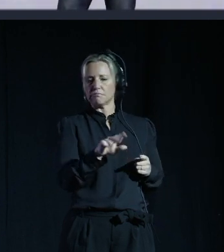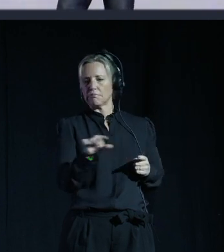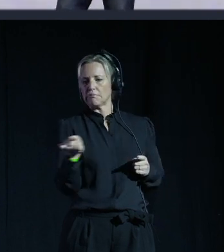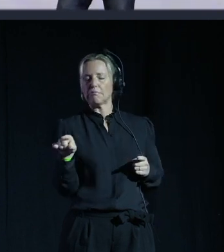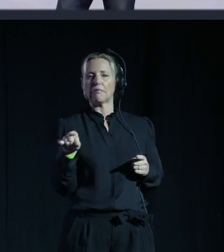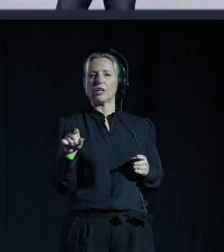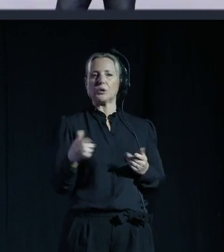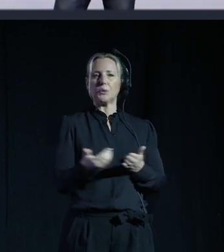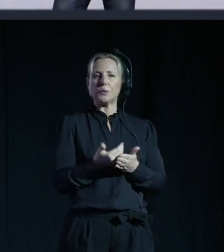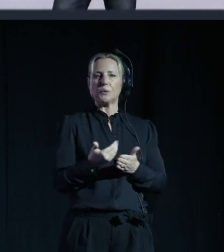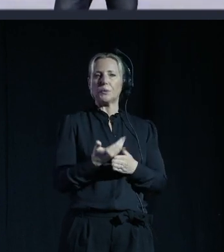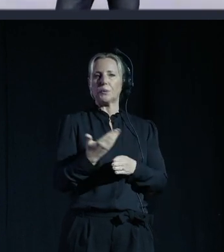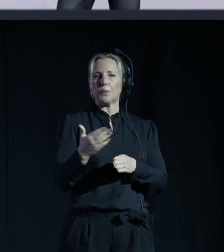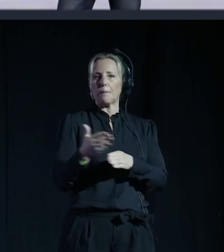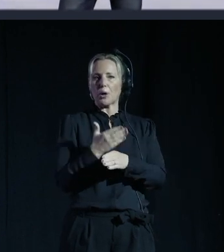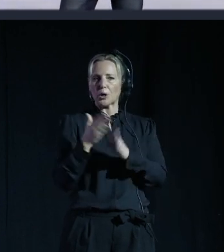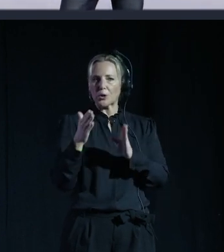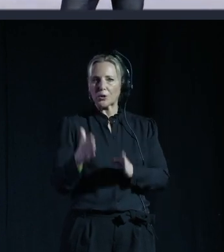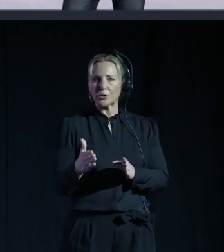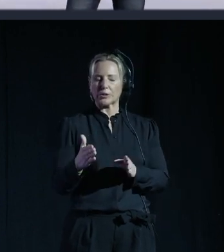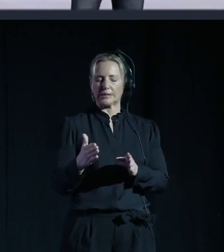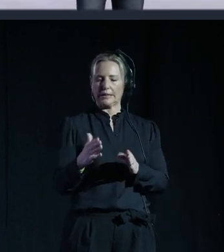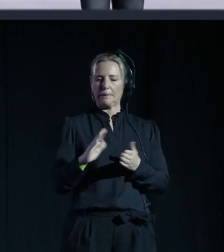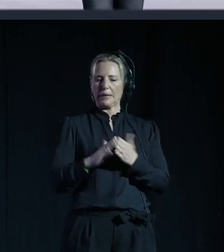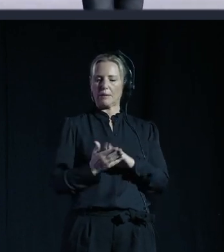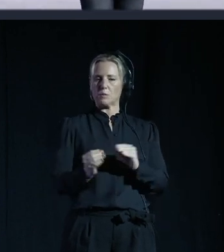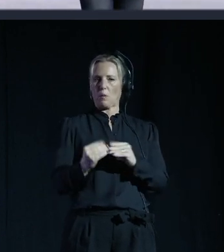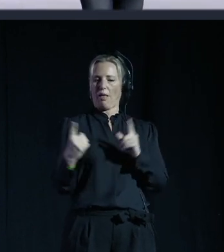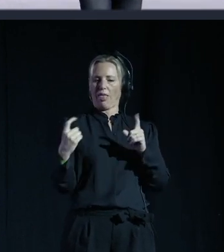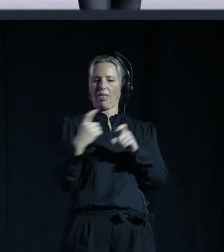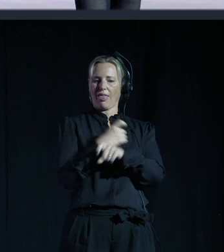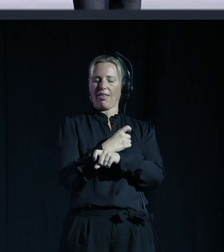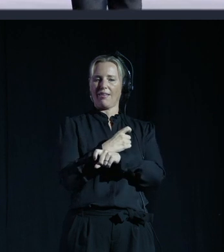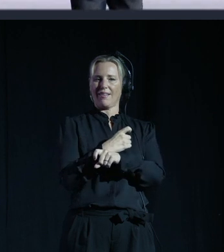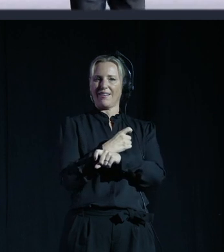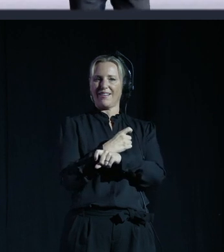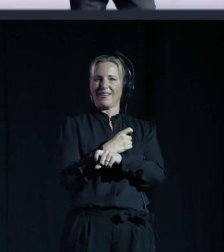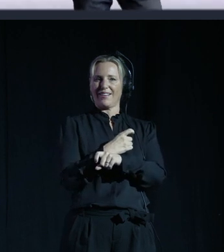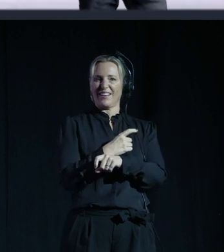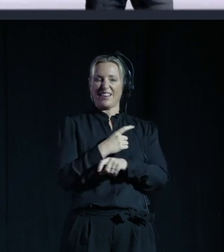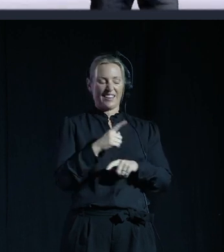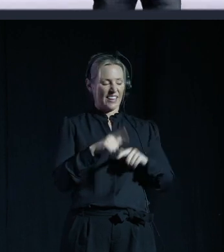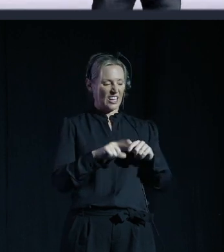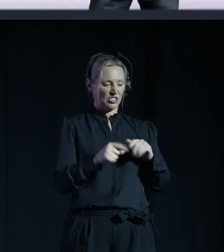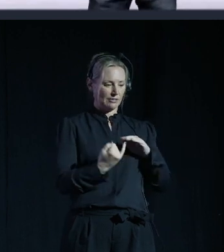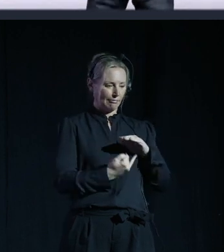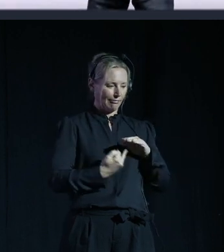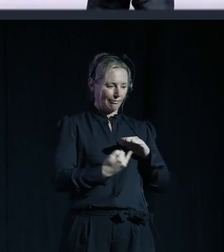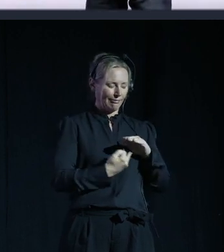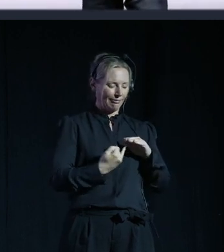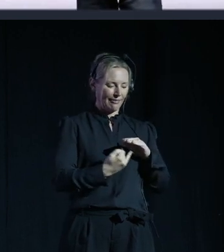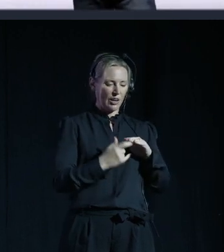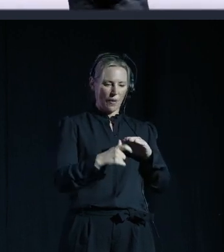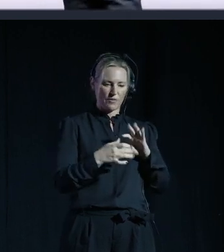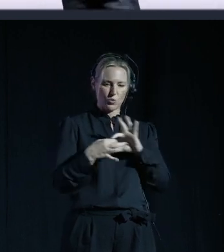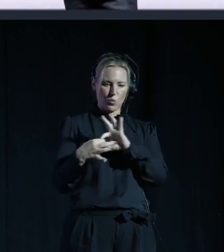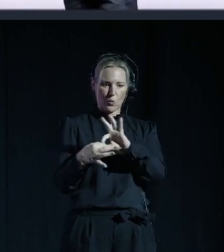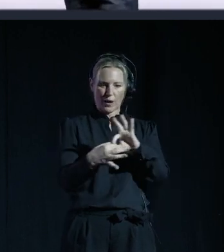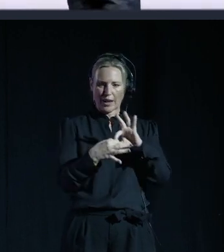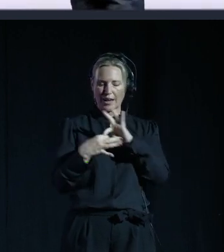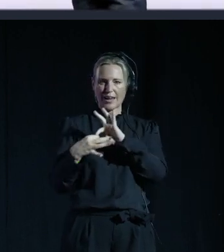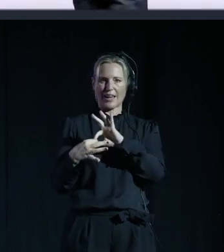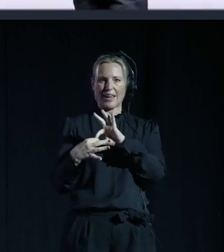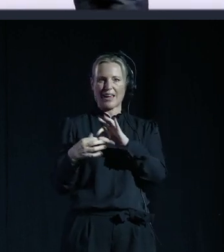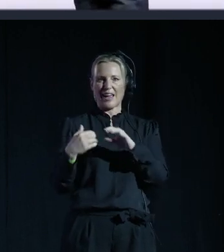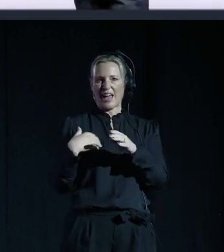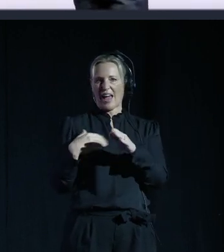all, you're not the only person in the sandbox, right? Your workflows have to be coordinated. You've also got shared